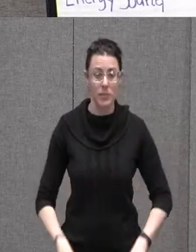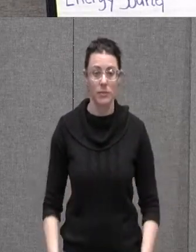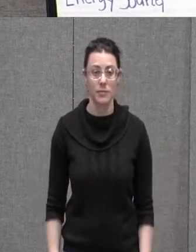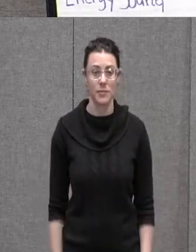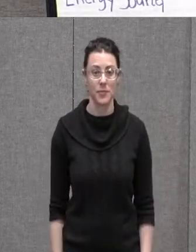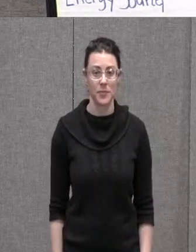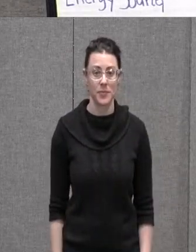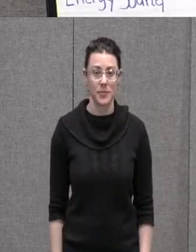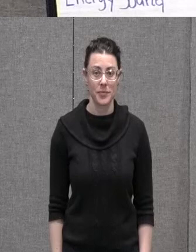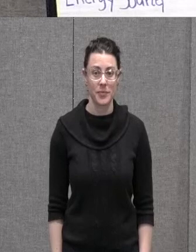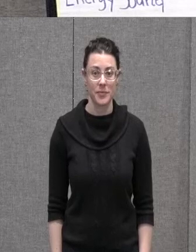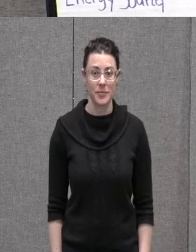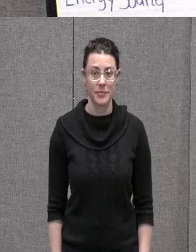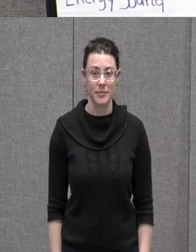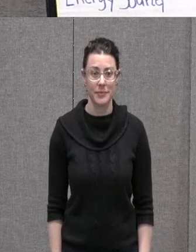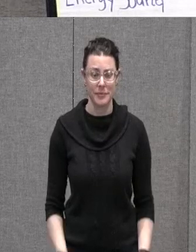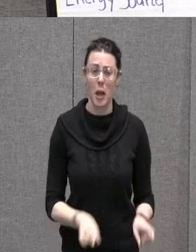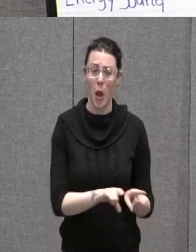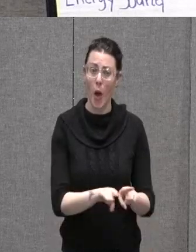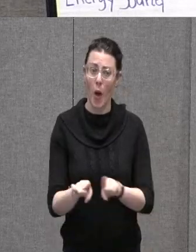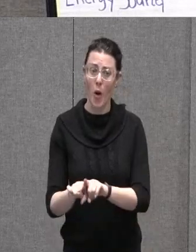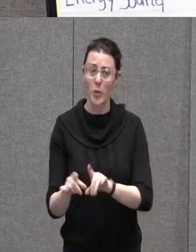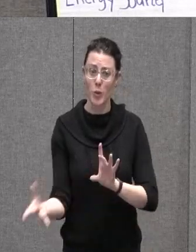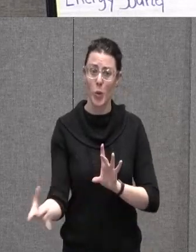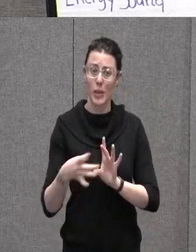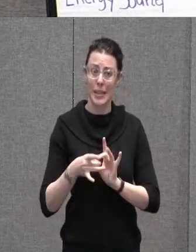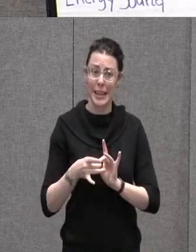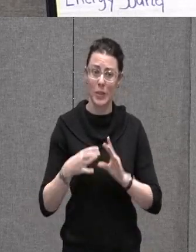And that is also connected to the body.